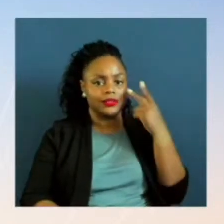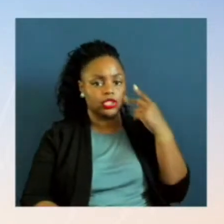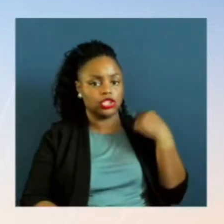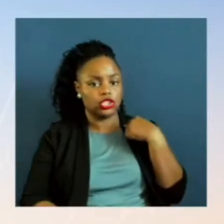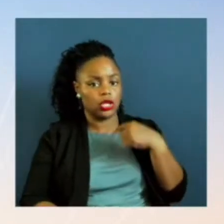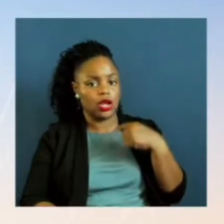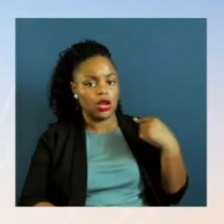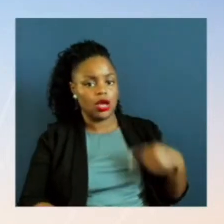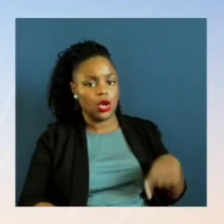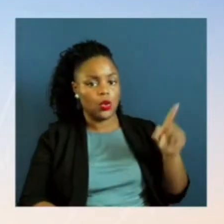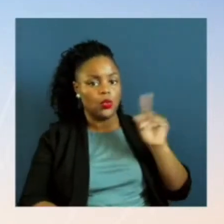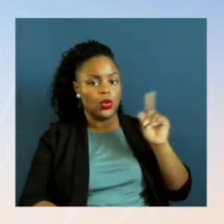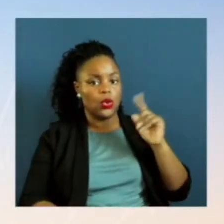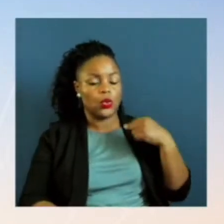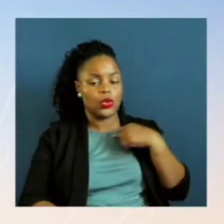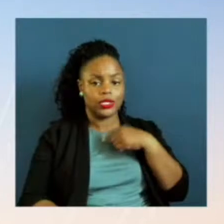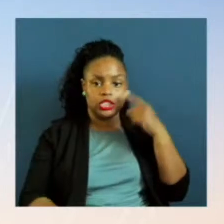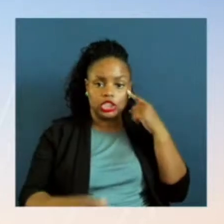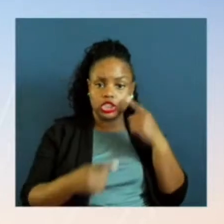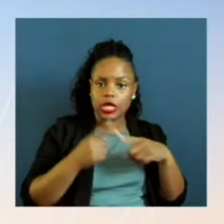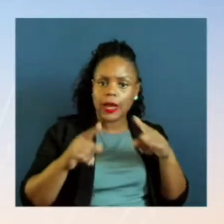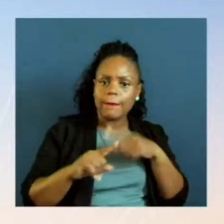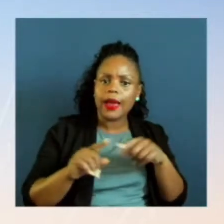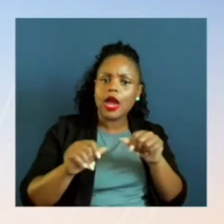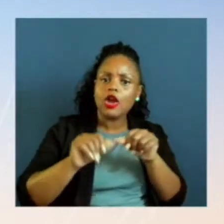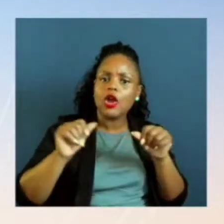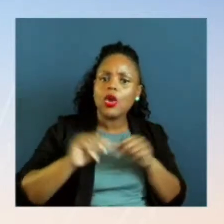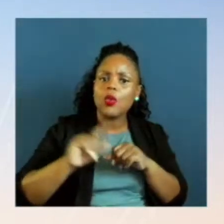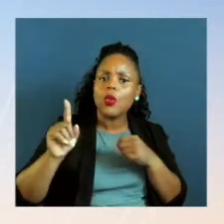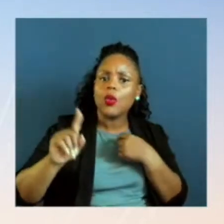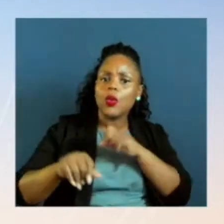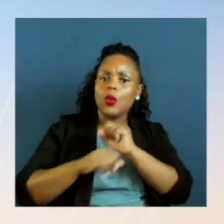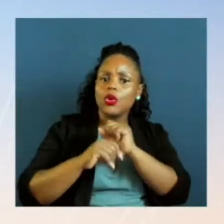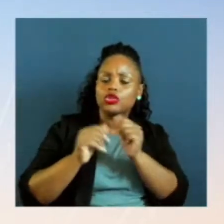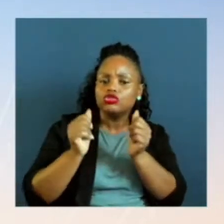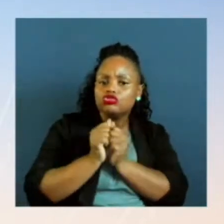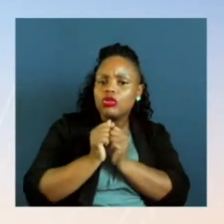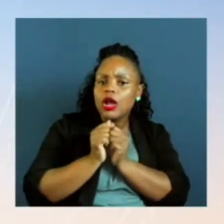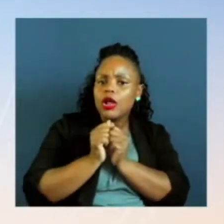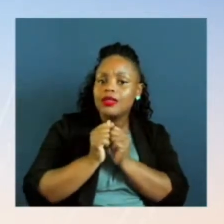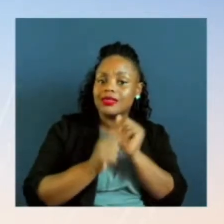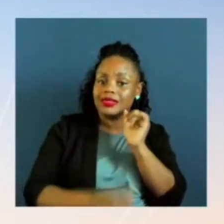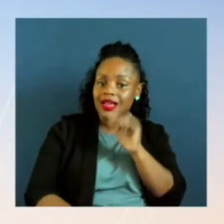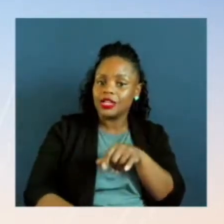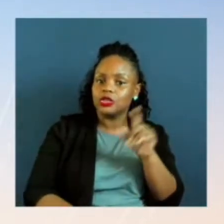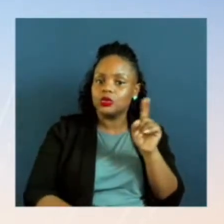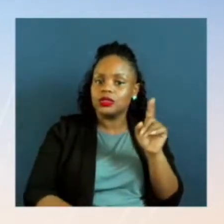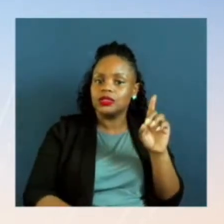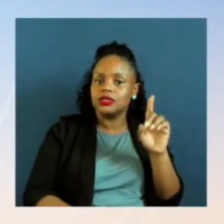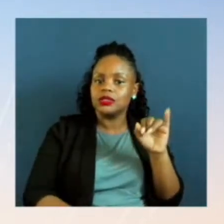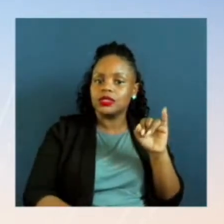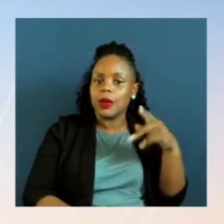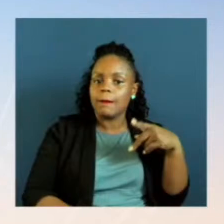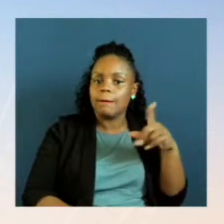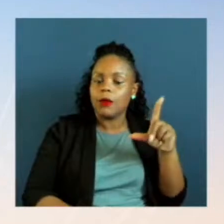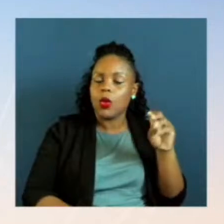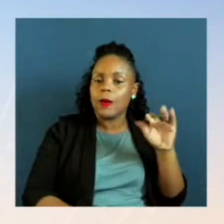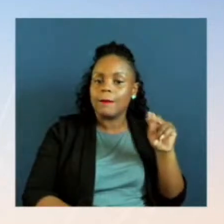that's what complicated diplomatic relationships look like, and certainly our relationship with China falls into that category. Thanks, everyone, so much.